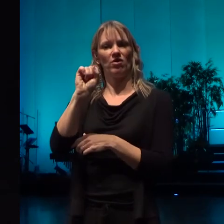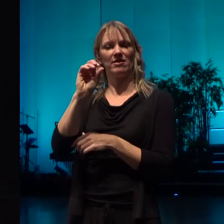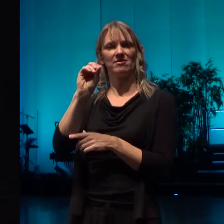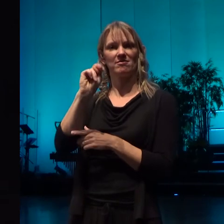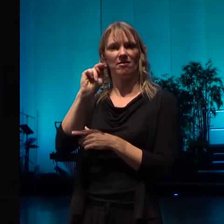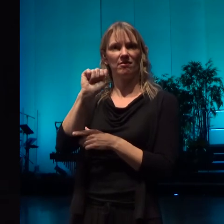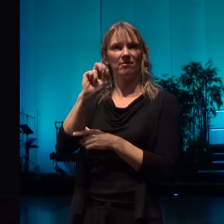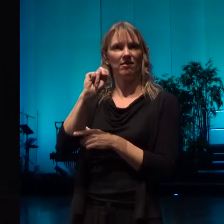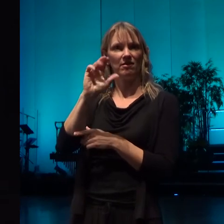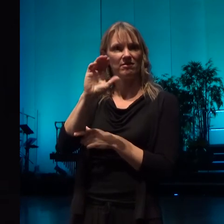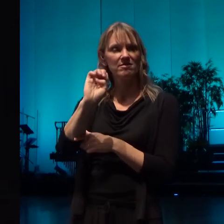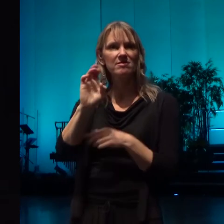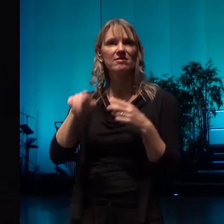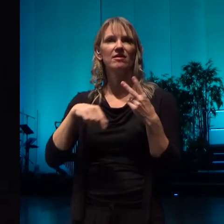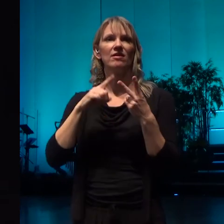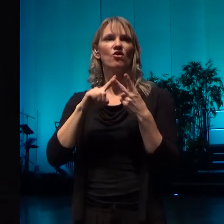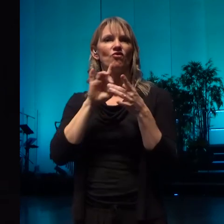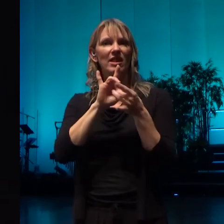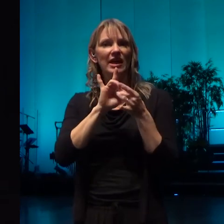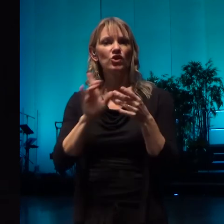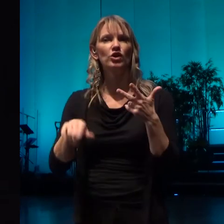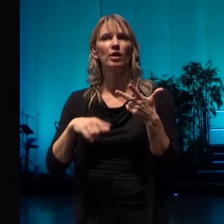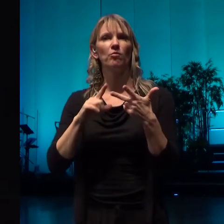relationship, relevance,